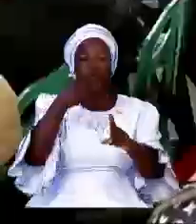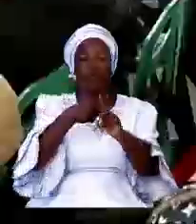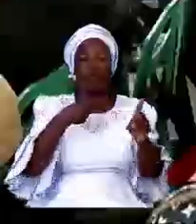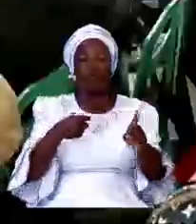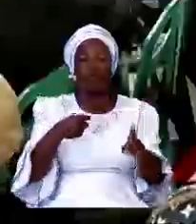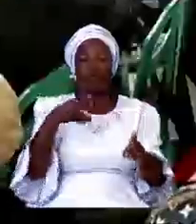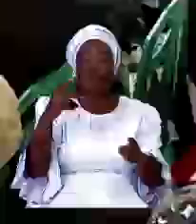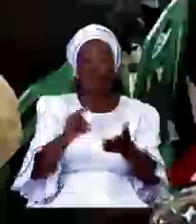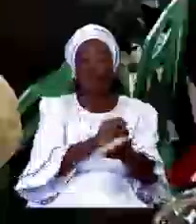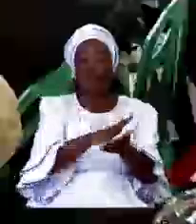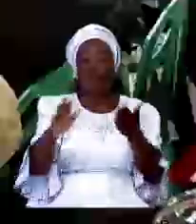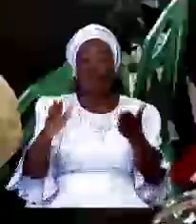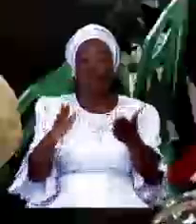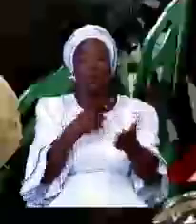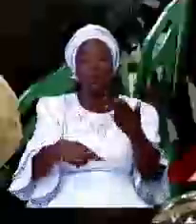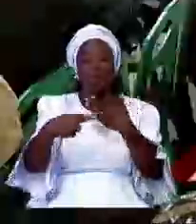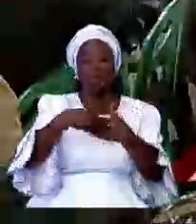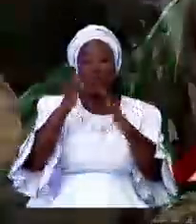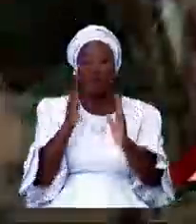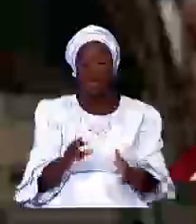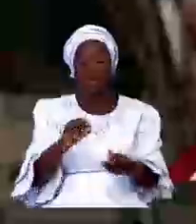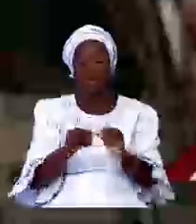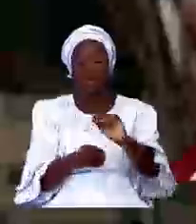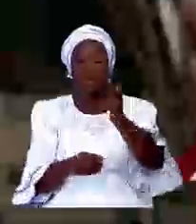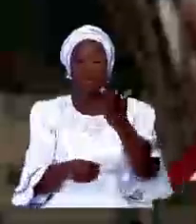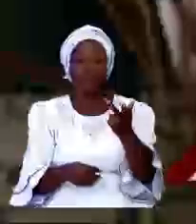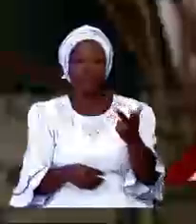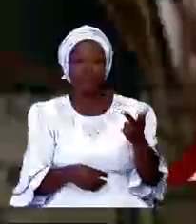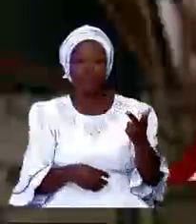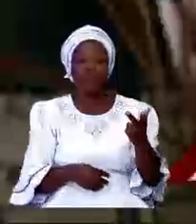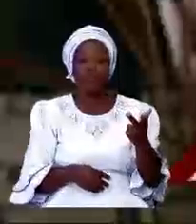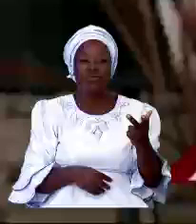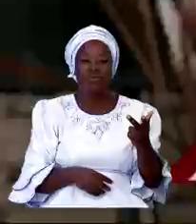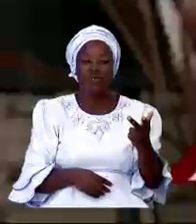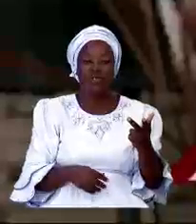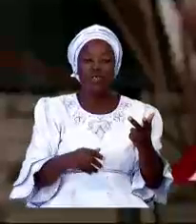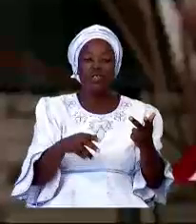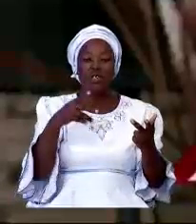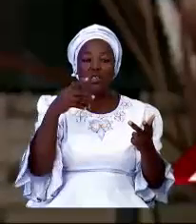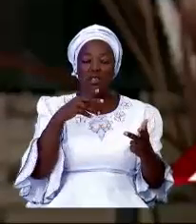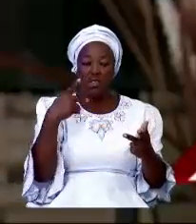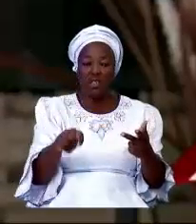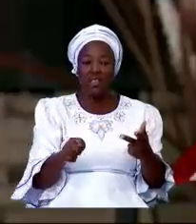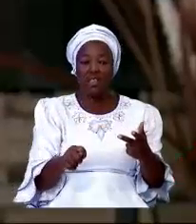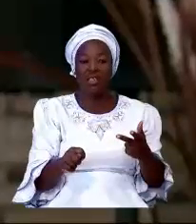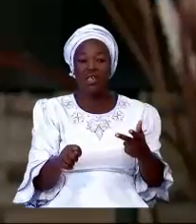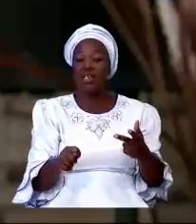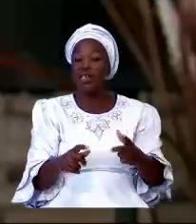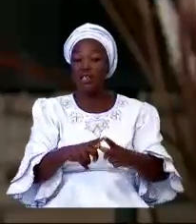uncommon food and drink from the divine restorer. Number